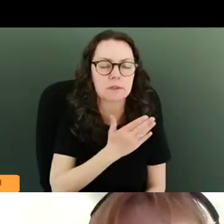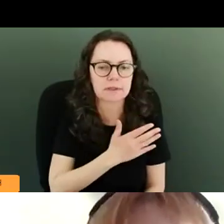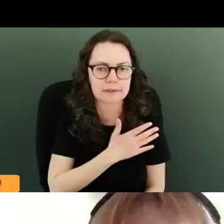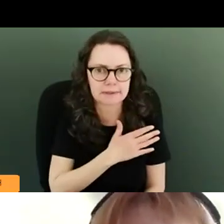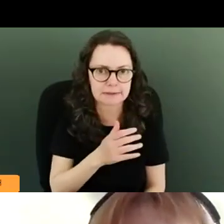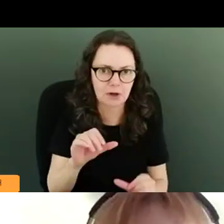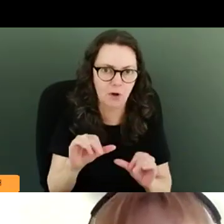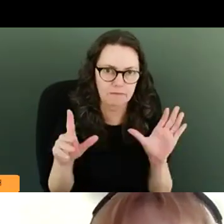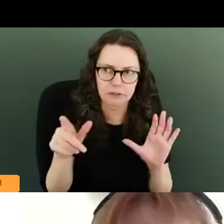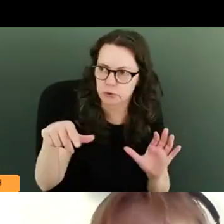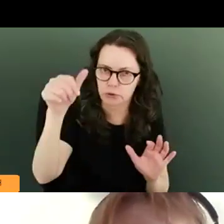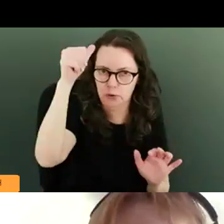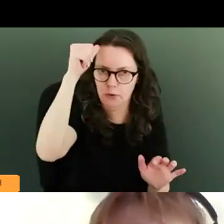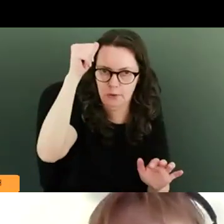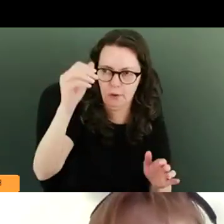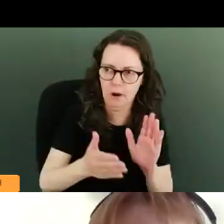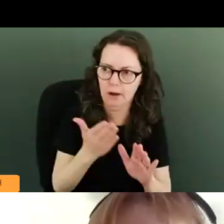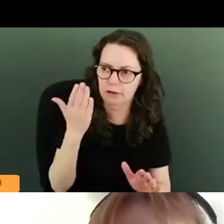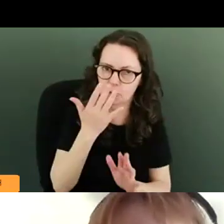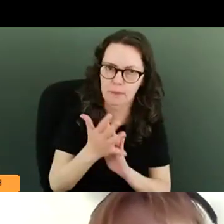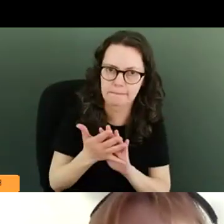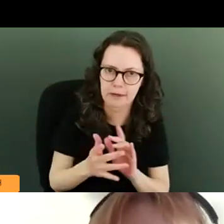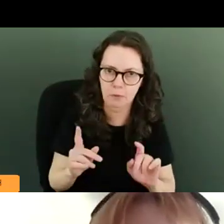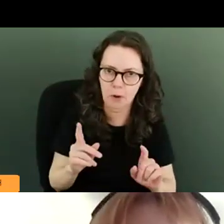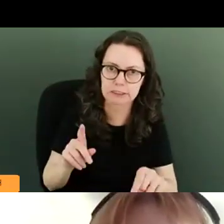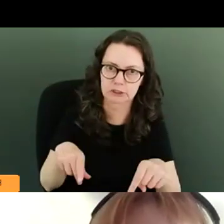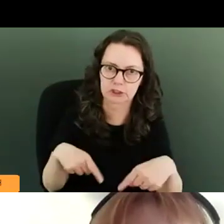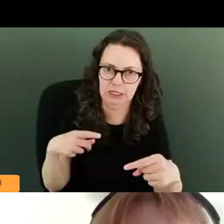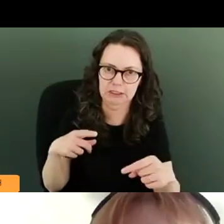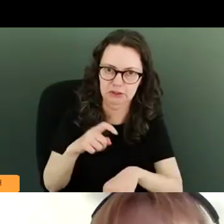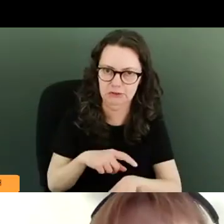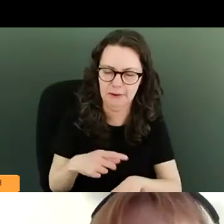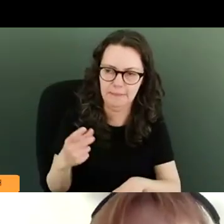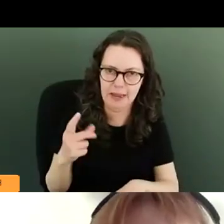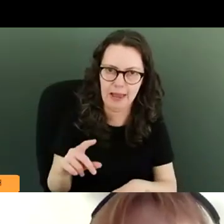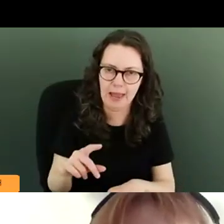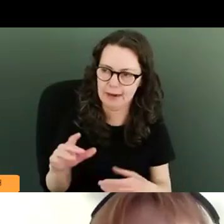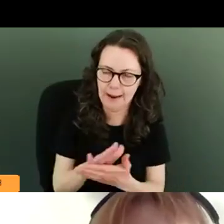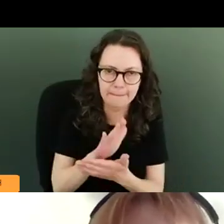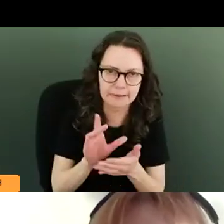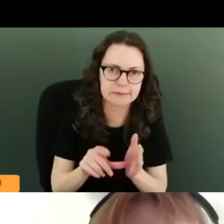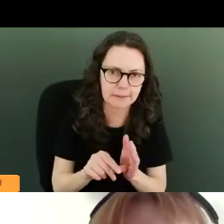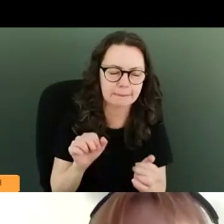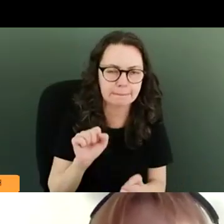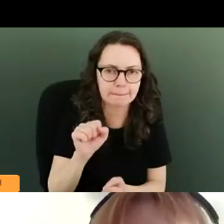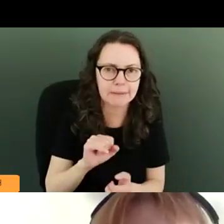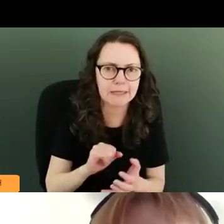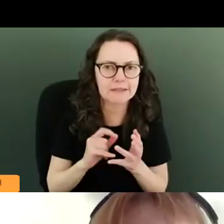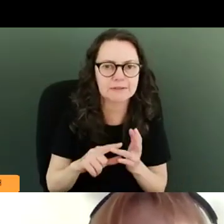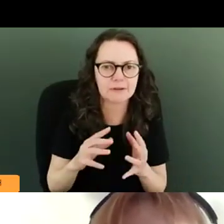with a whole new range of challenges and joyous moments as well. So for